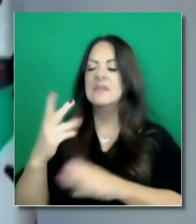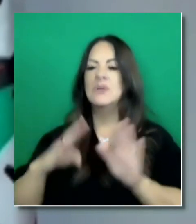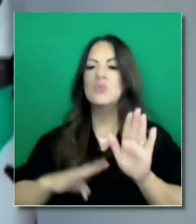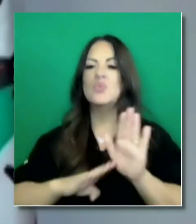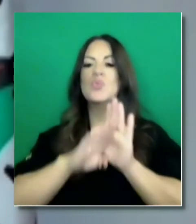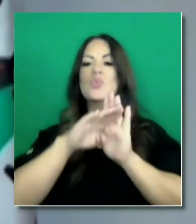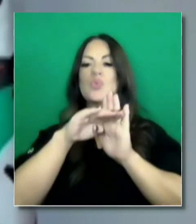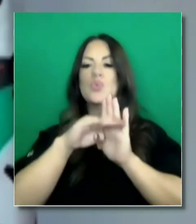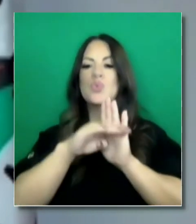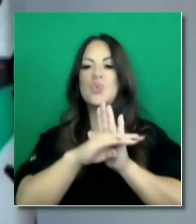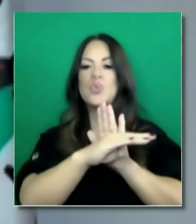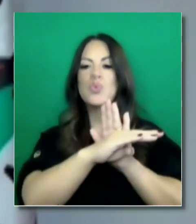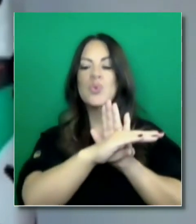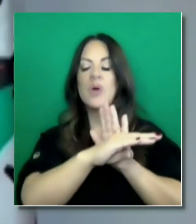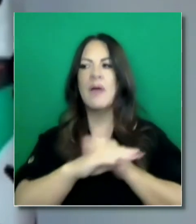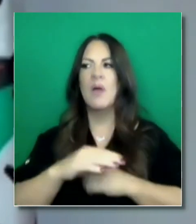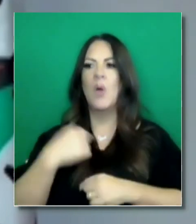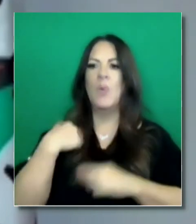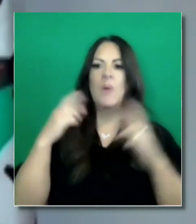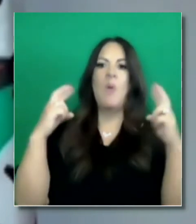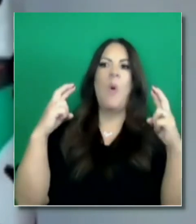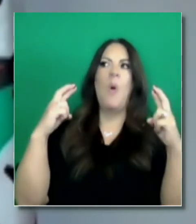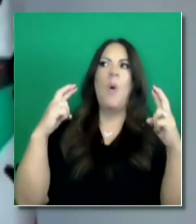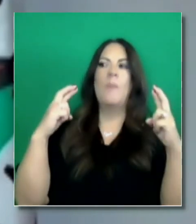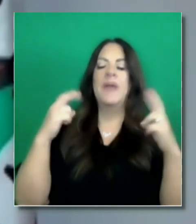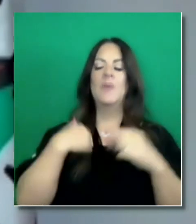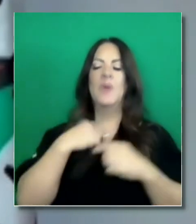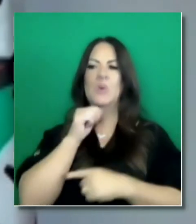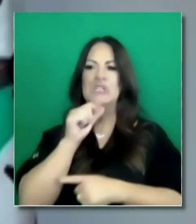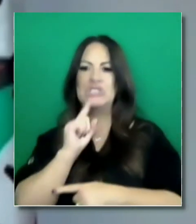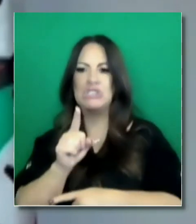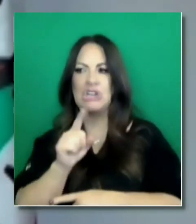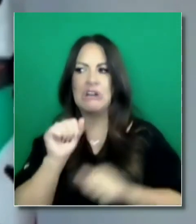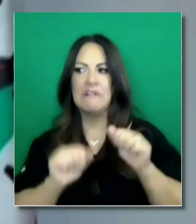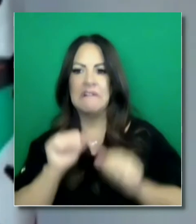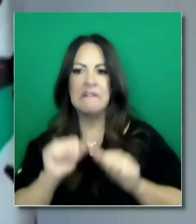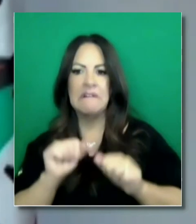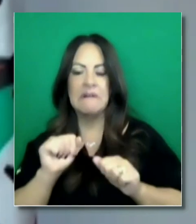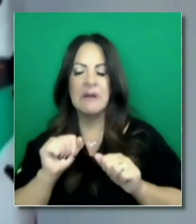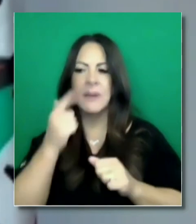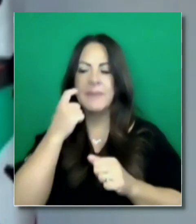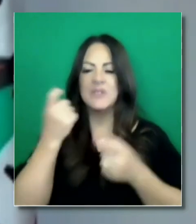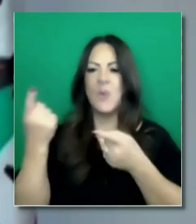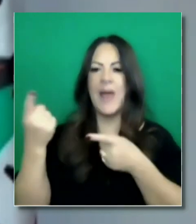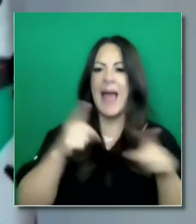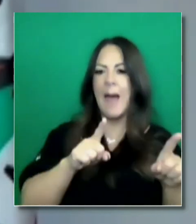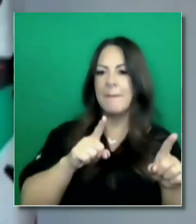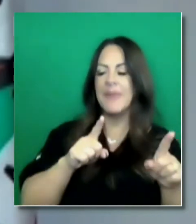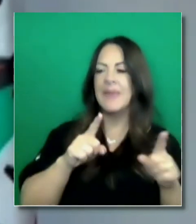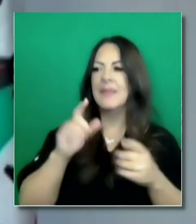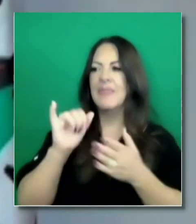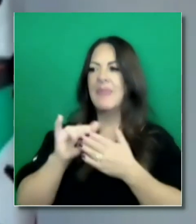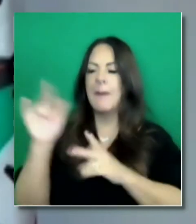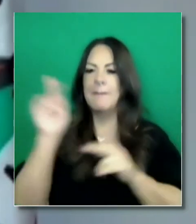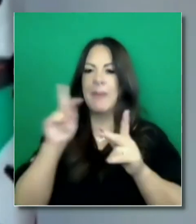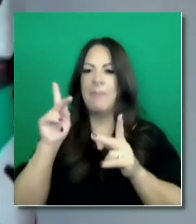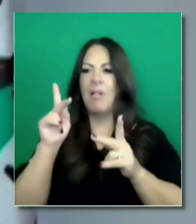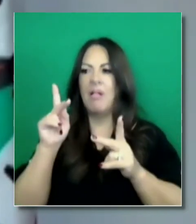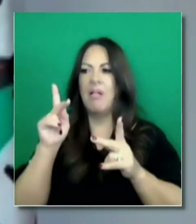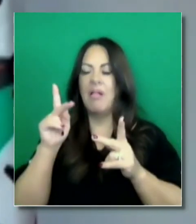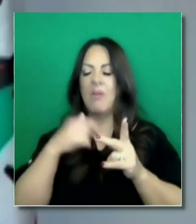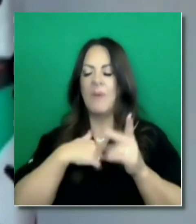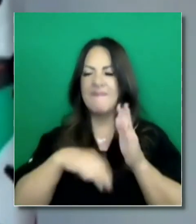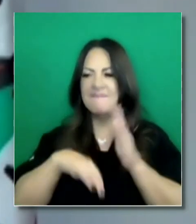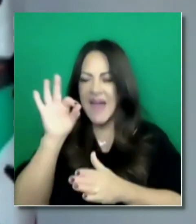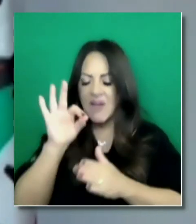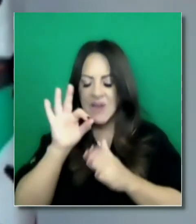weren't sure that we were going to see it because of some of the concerns around the movement mobility data, our